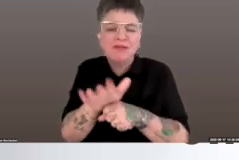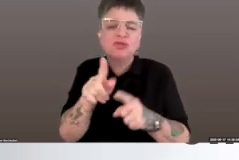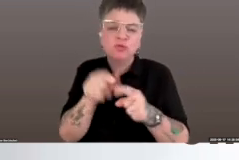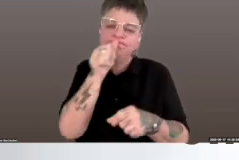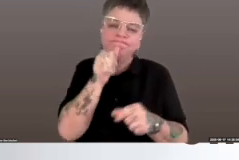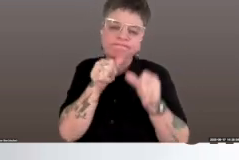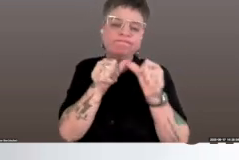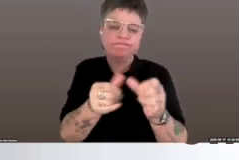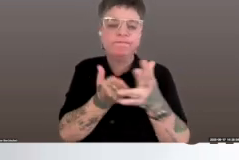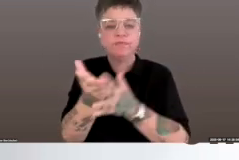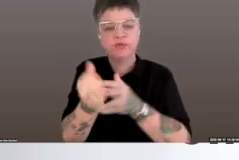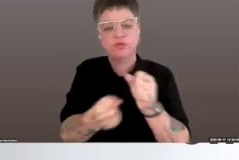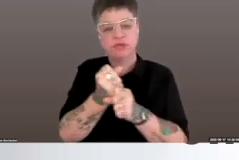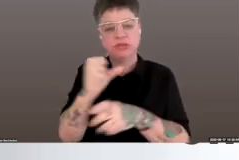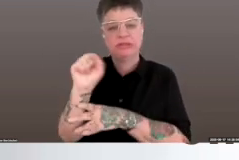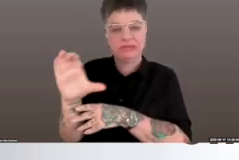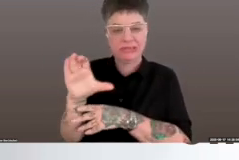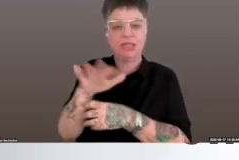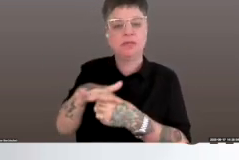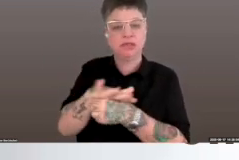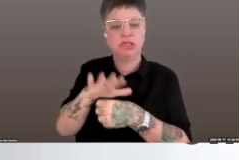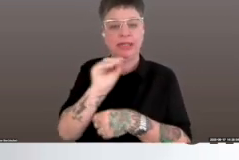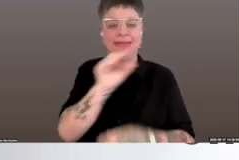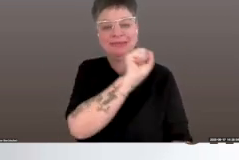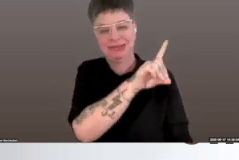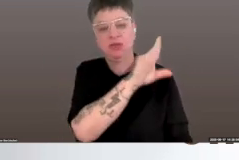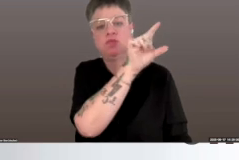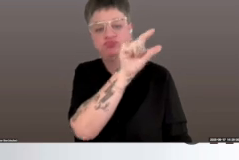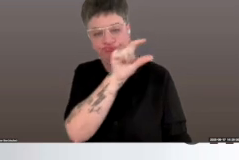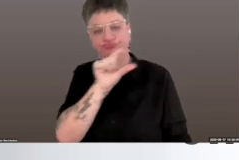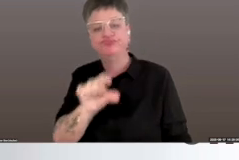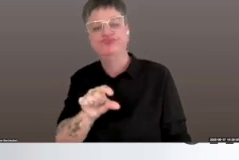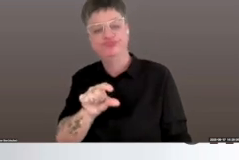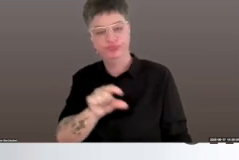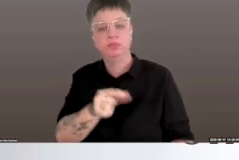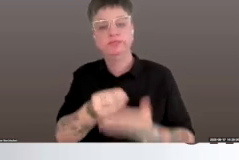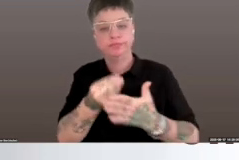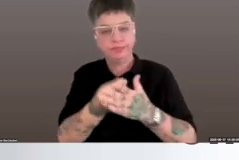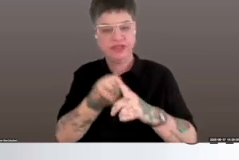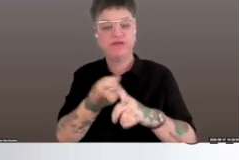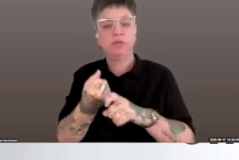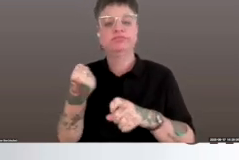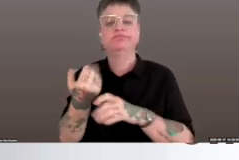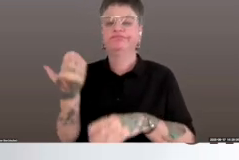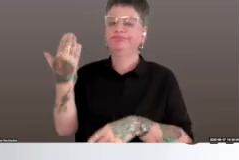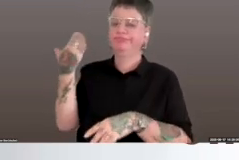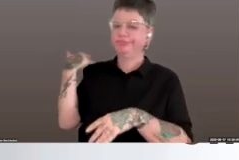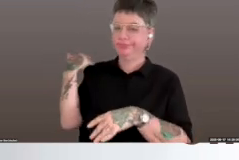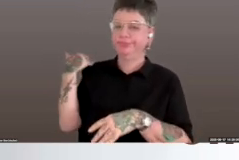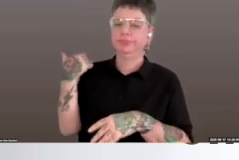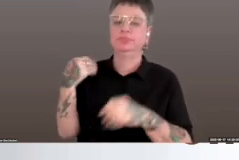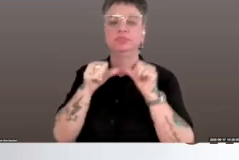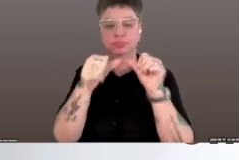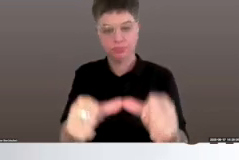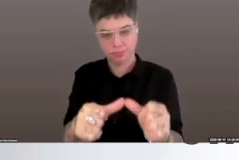thing for Sac Metro and San Diego. They have funding from previous allocations to remain open through the fiscal